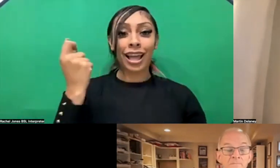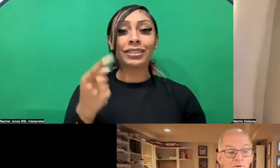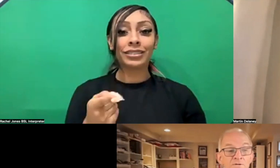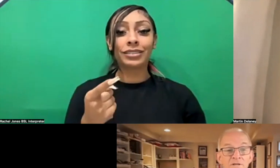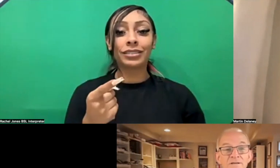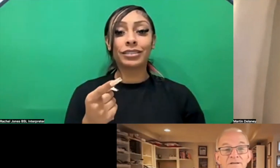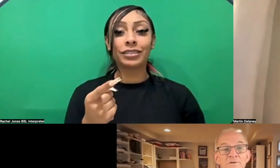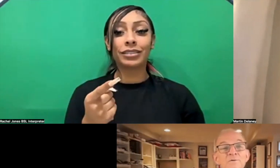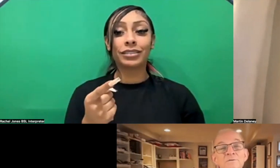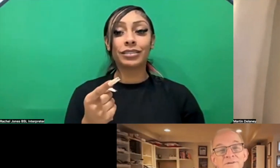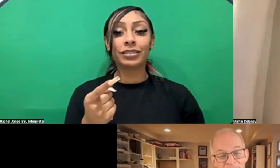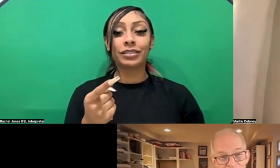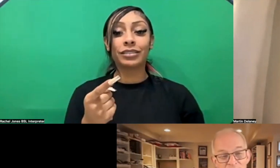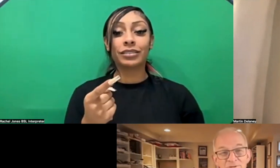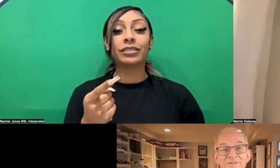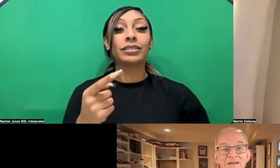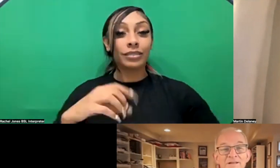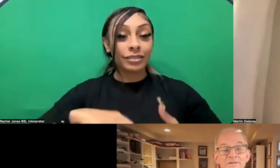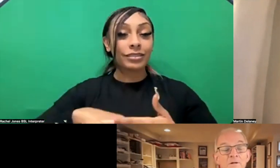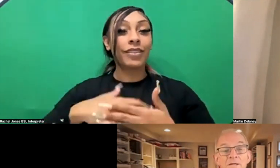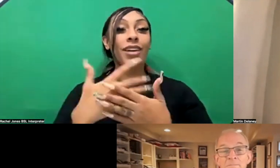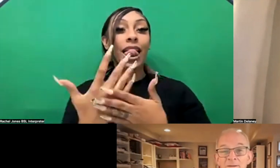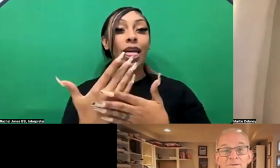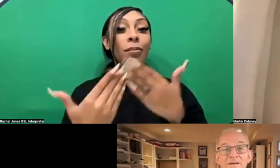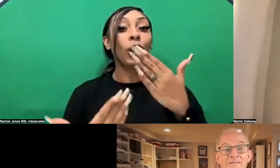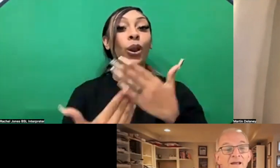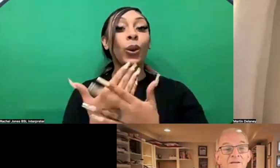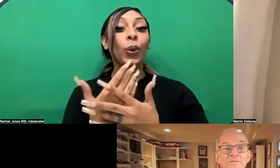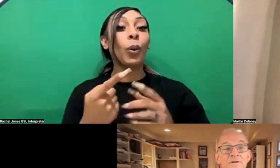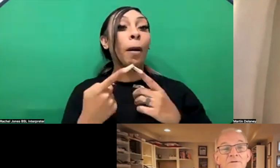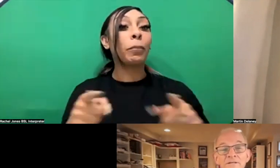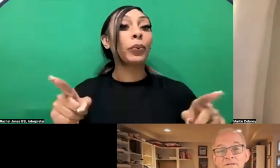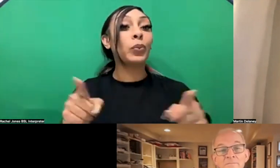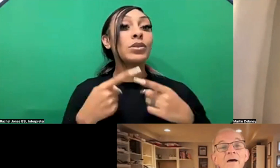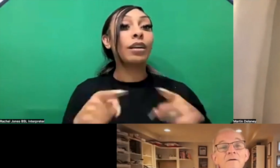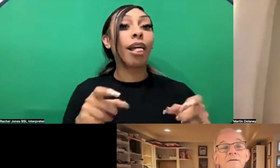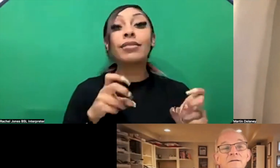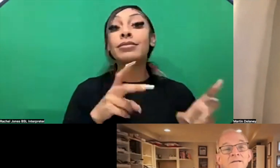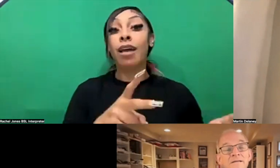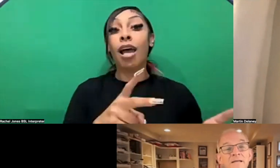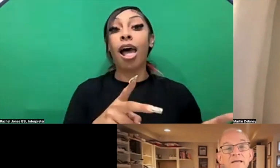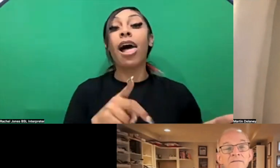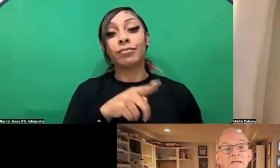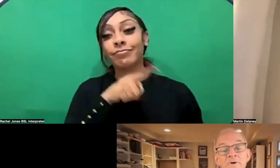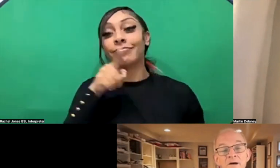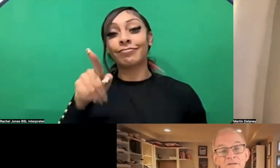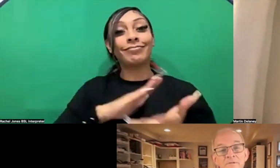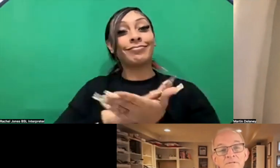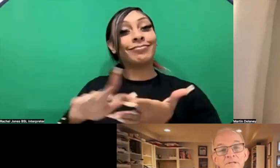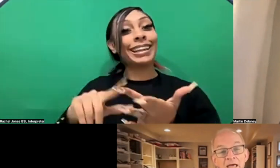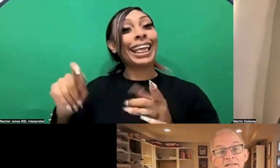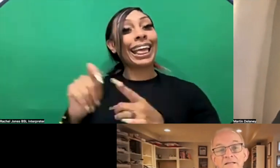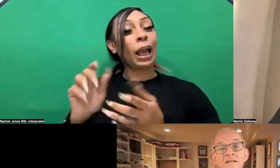an emerging new musical style called hip hop that I knew very, very little about. And the hip hop